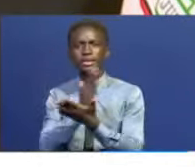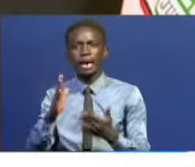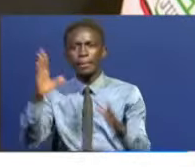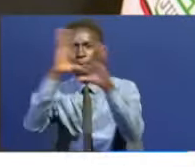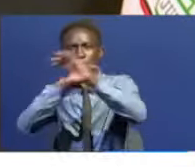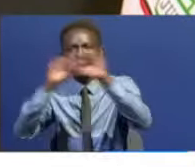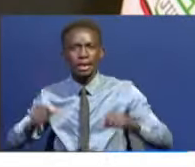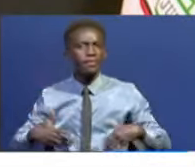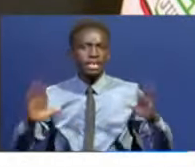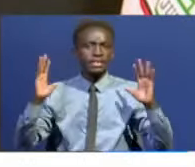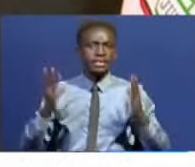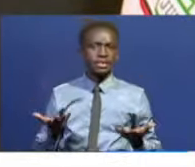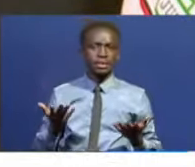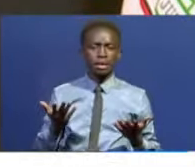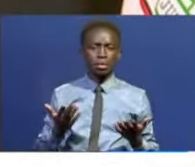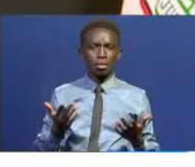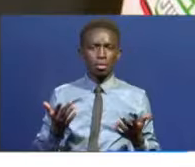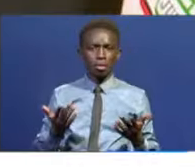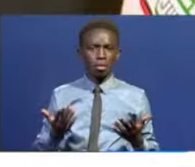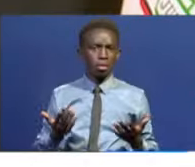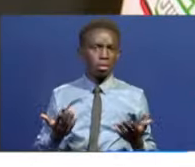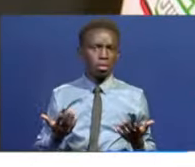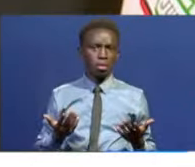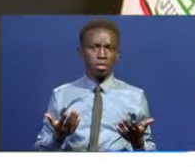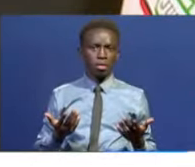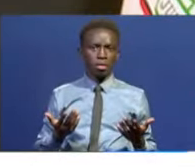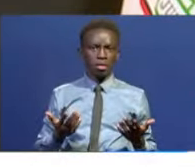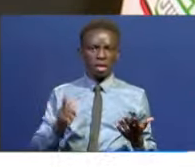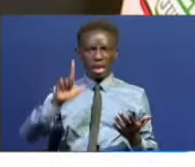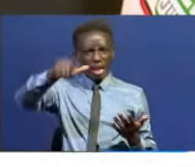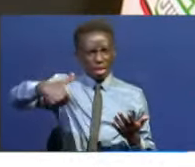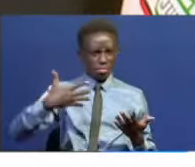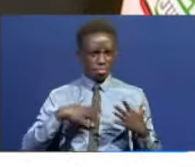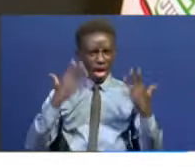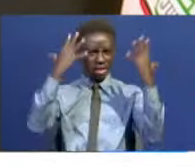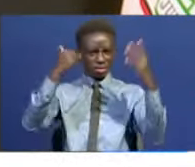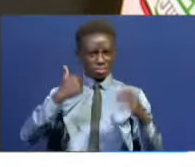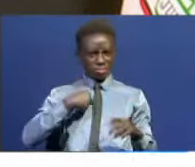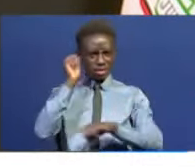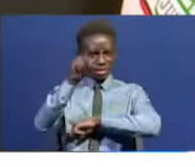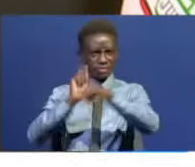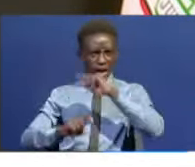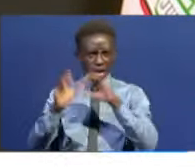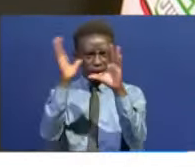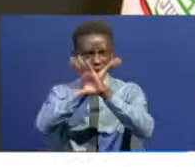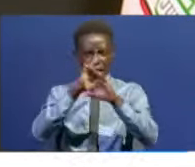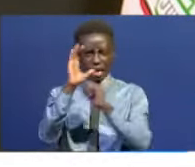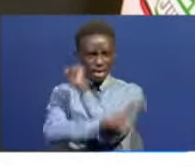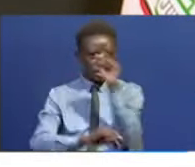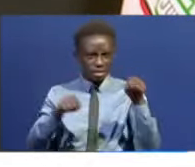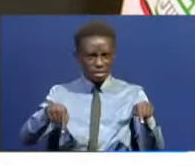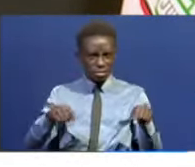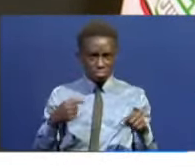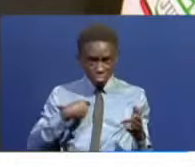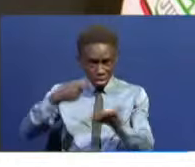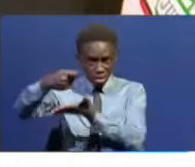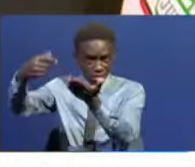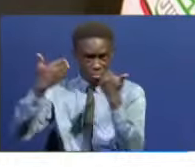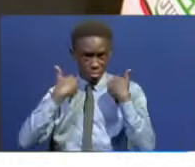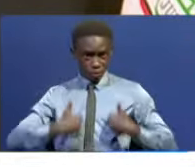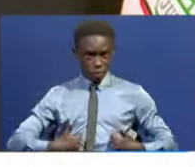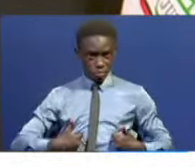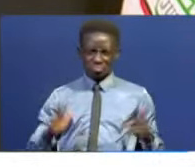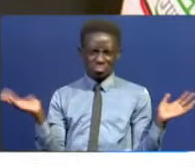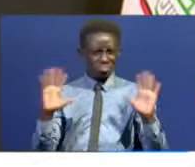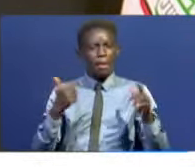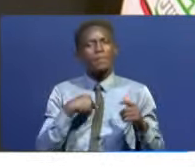saying. And then I'm being told that I'm dividing the country along ethnic lines. I did not append this signature. I'm just being